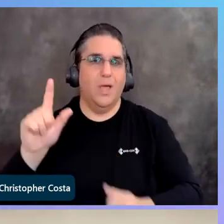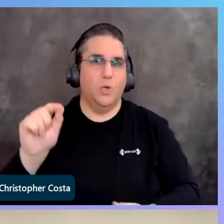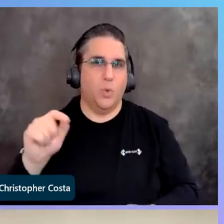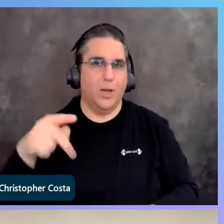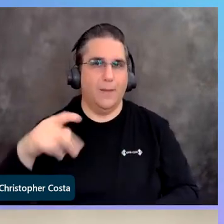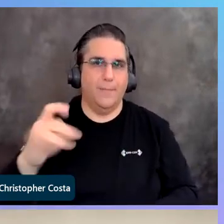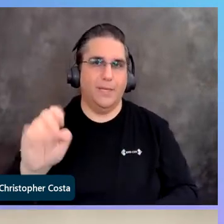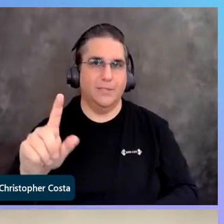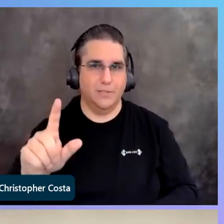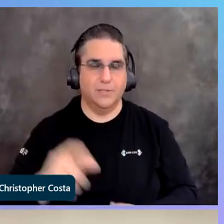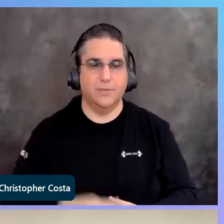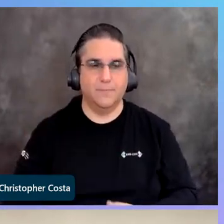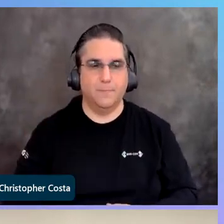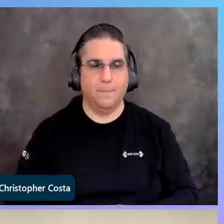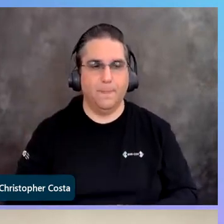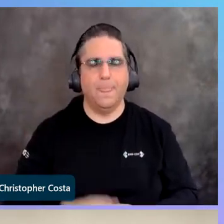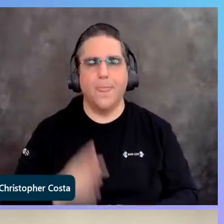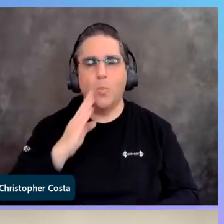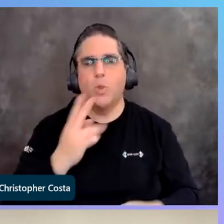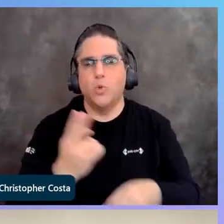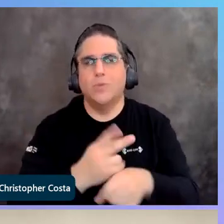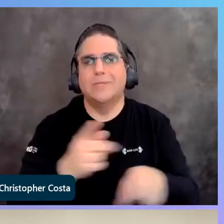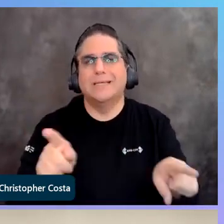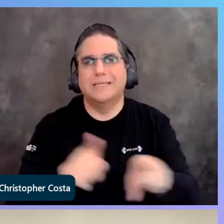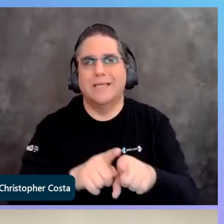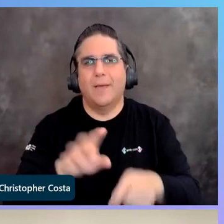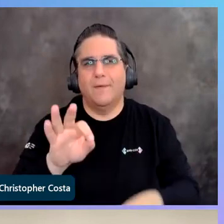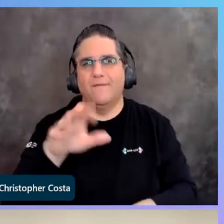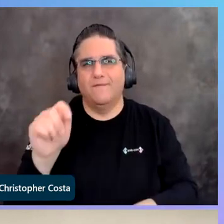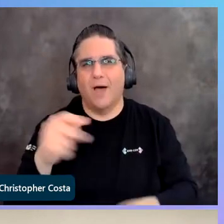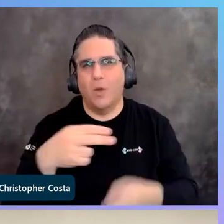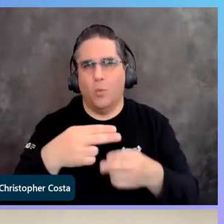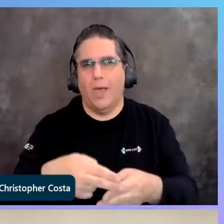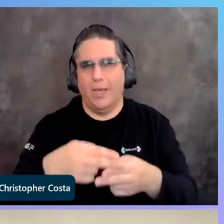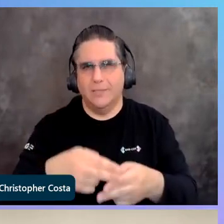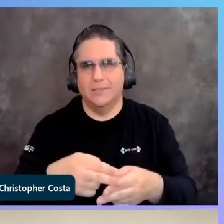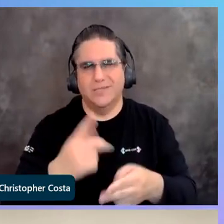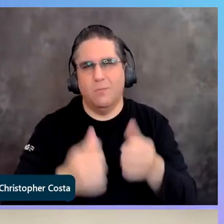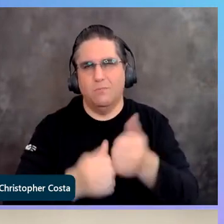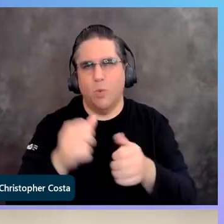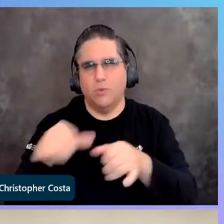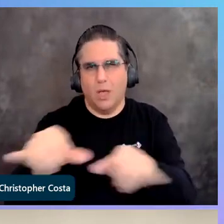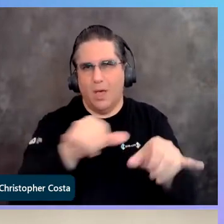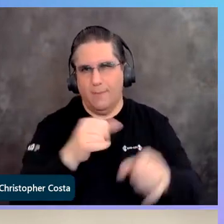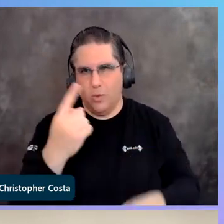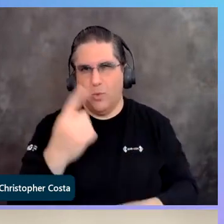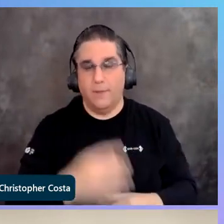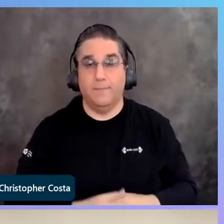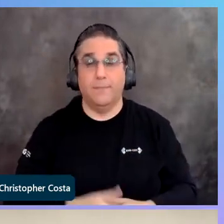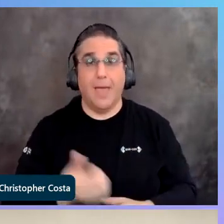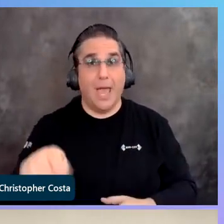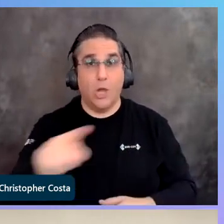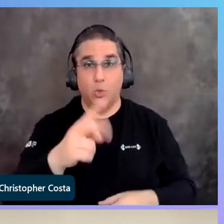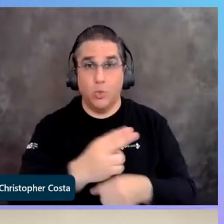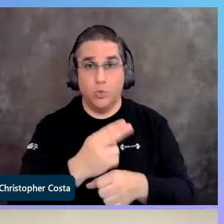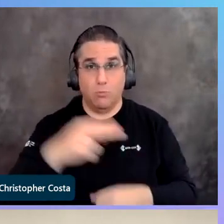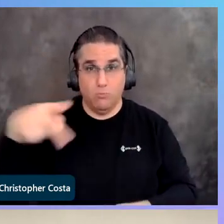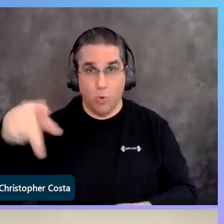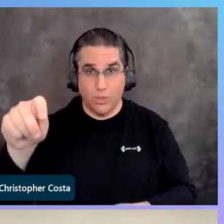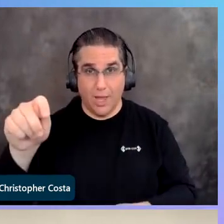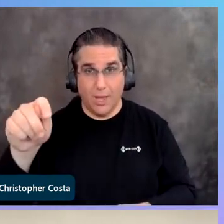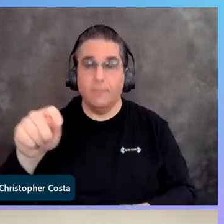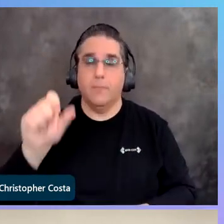weights for each example, just because it's the most common one. And then for those of you using the prototype, you can actually tap through the